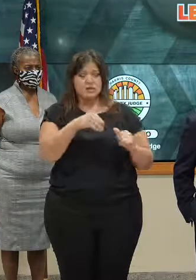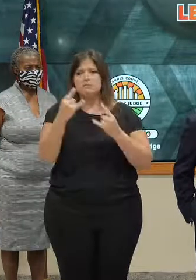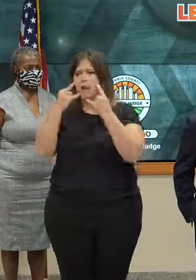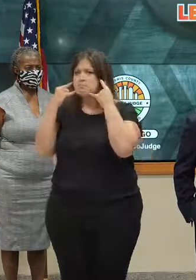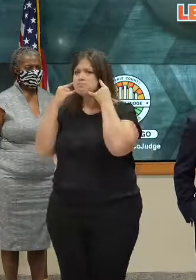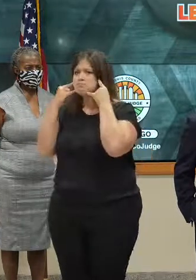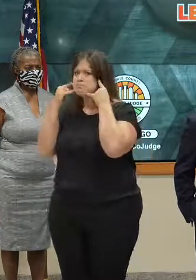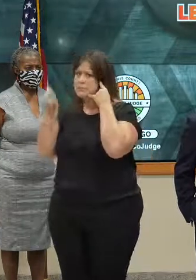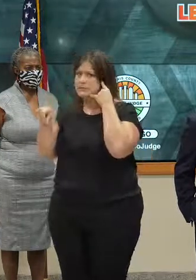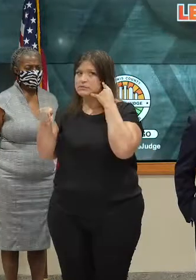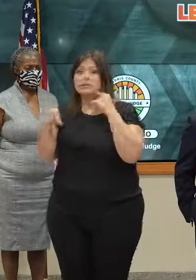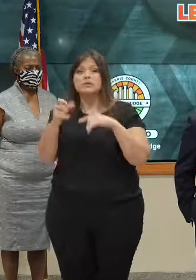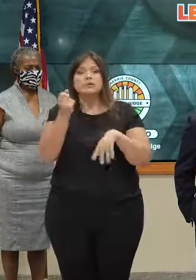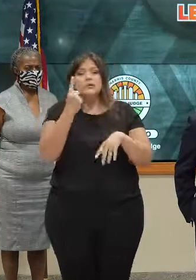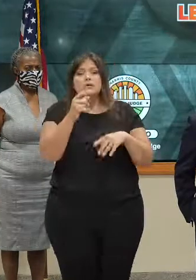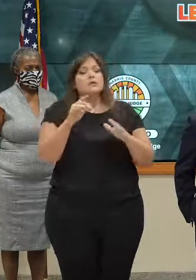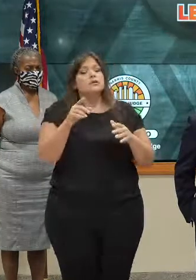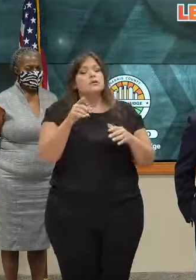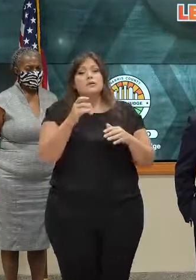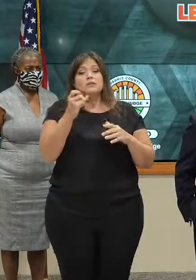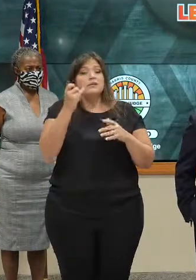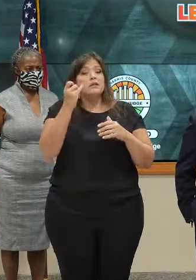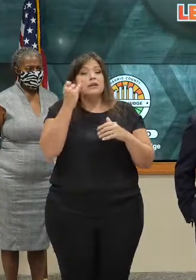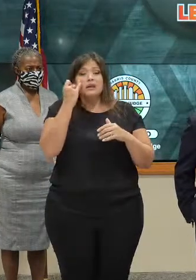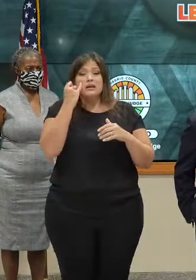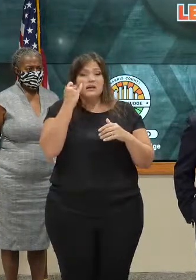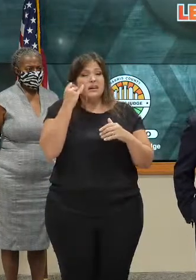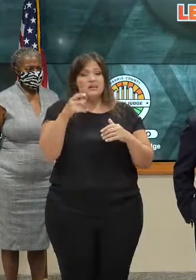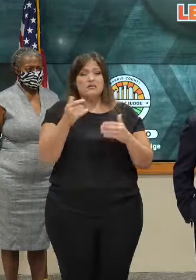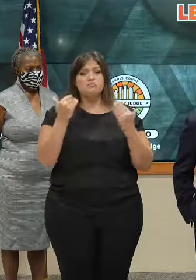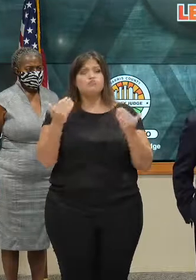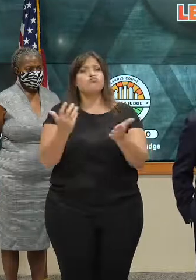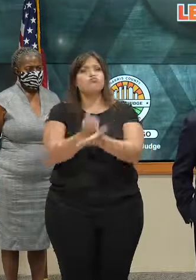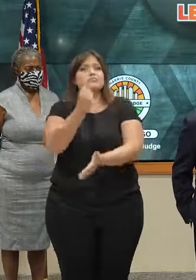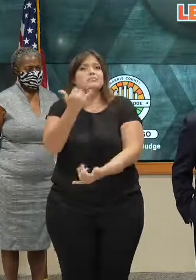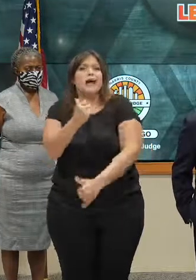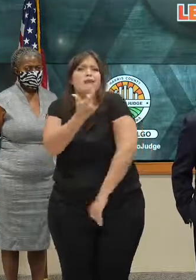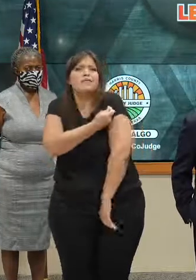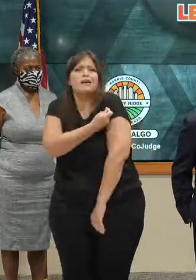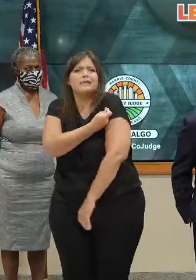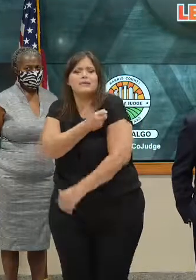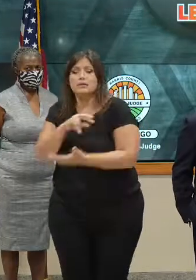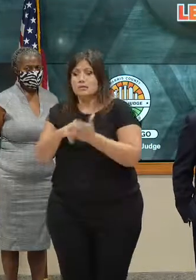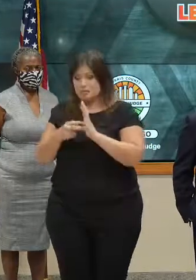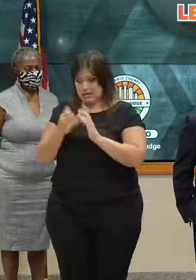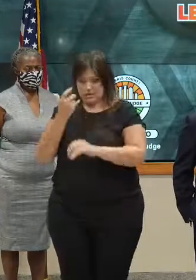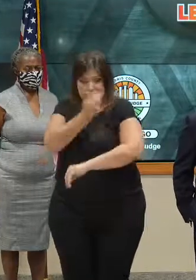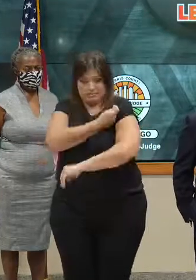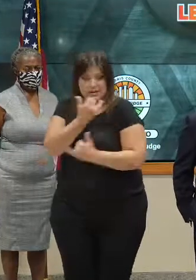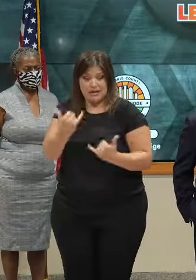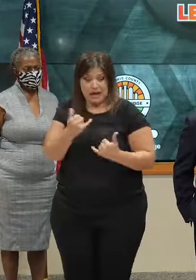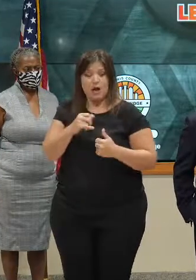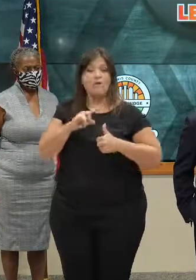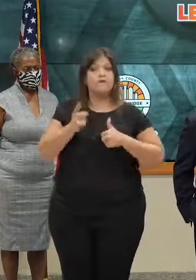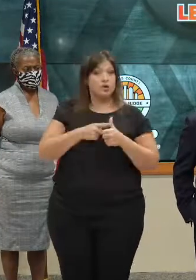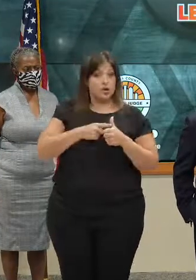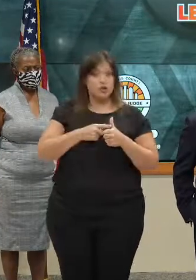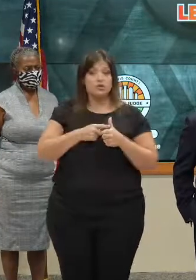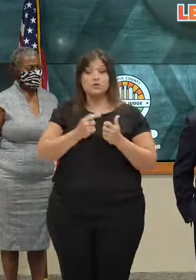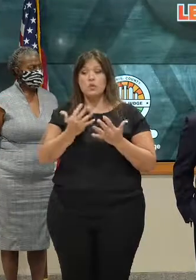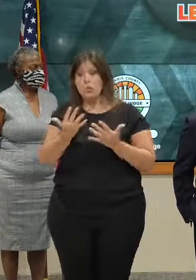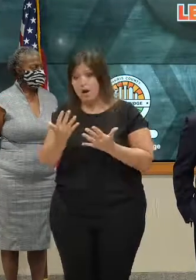fully vaccinated by the time the school year starts, and that may be the most impactful thing you can do as a parent or as